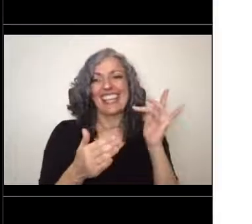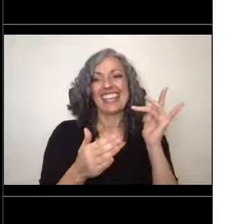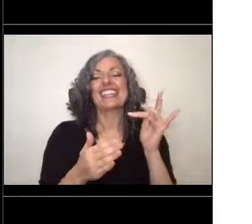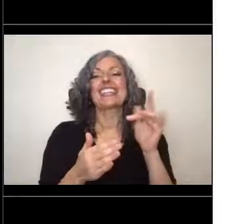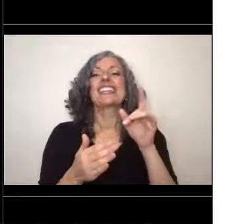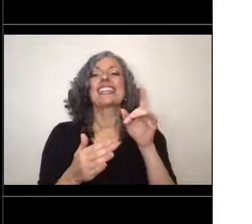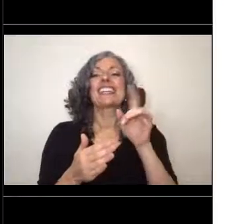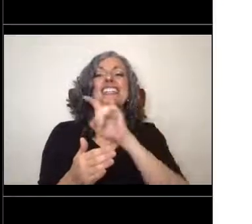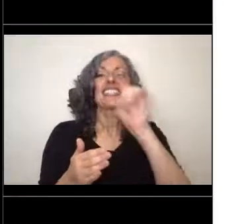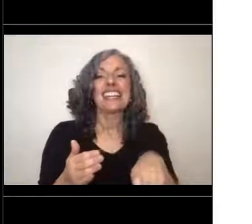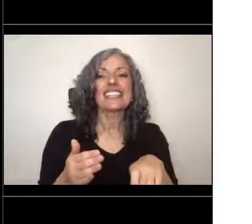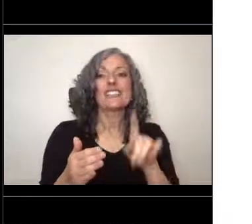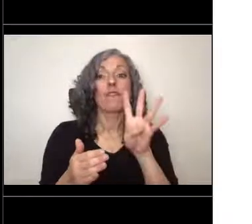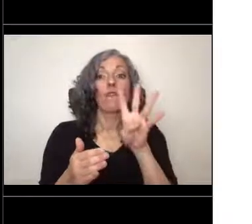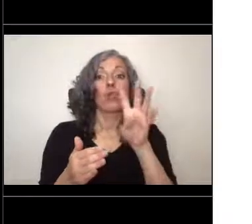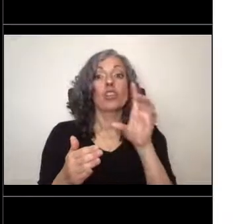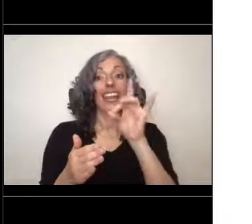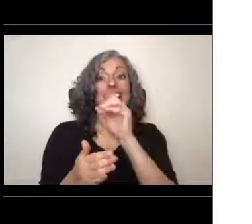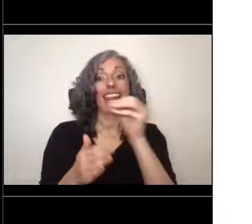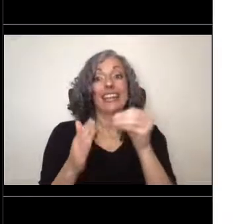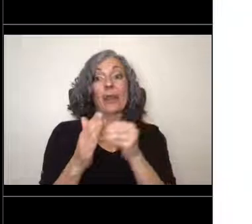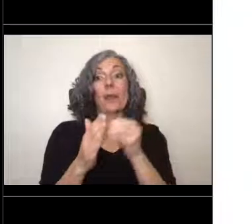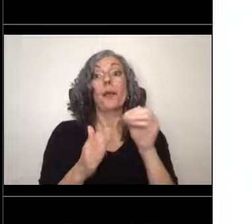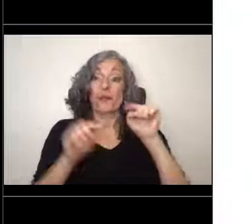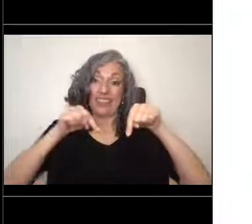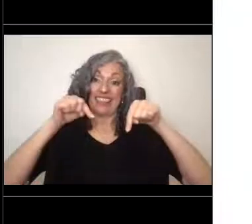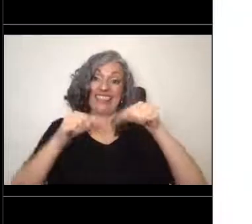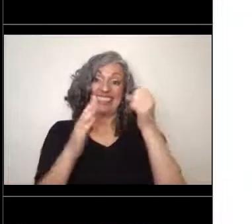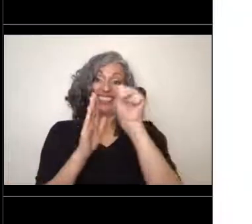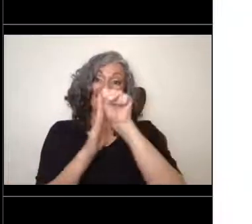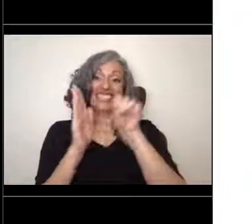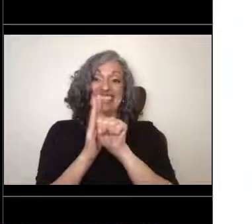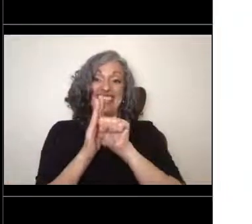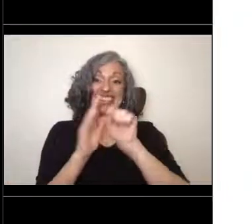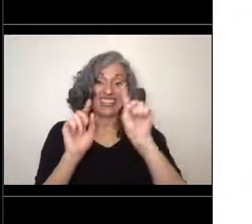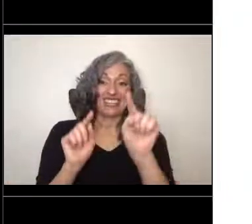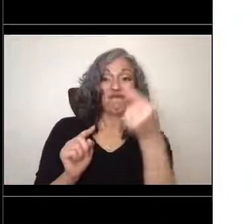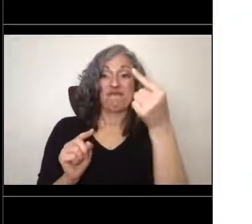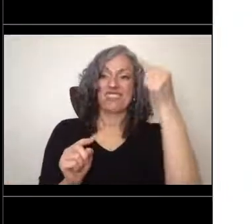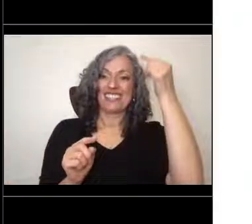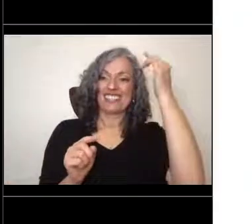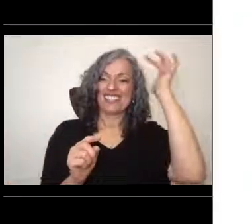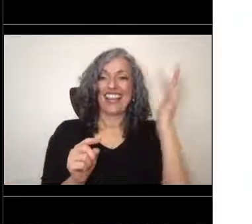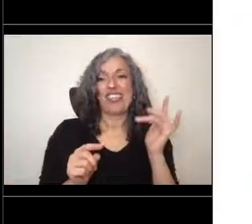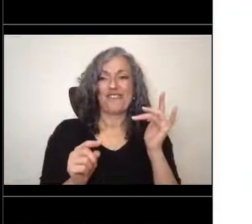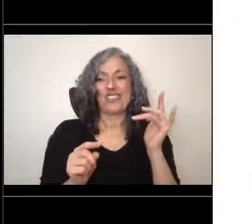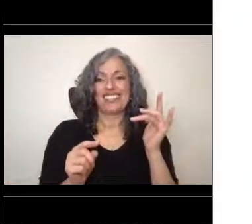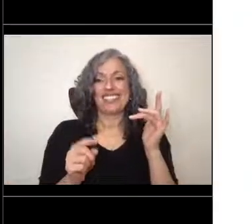$480 million. So California, #1 this year, another success for us. Next slide, please.